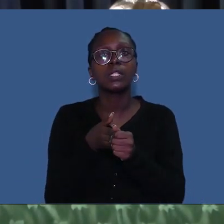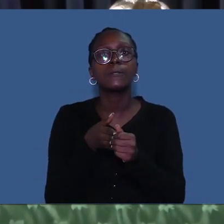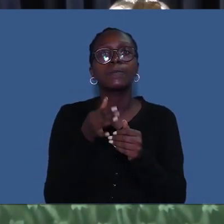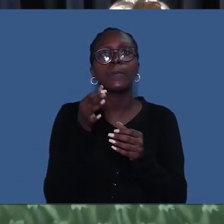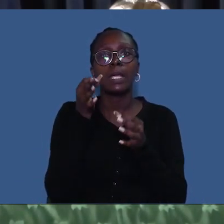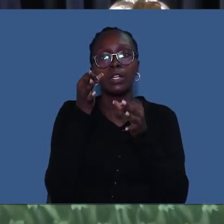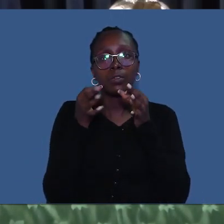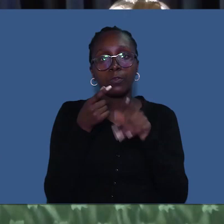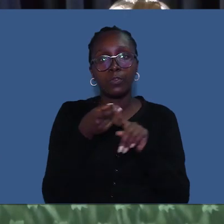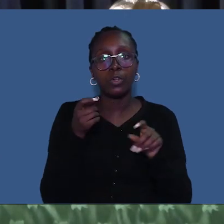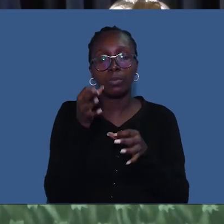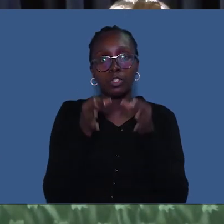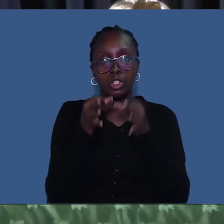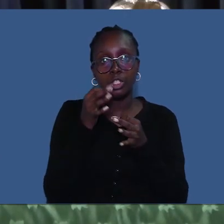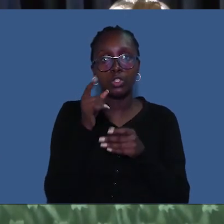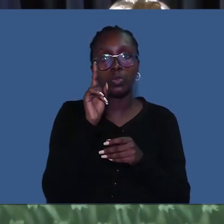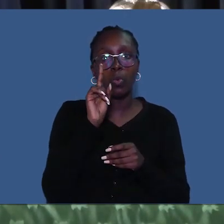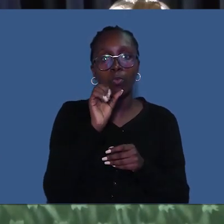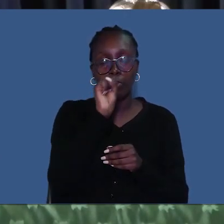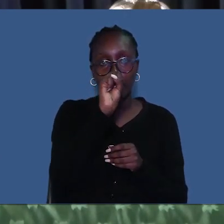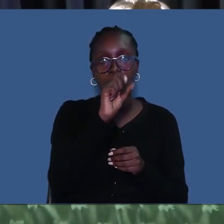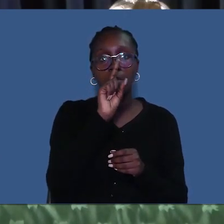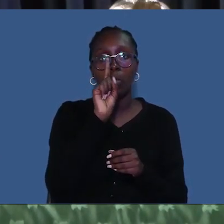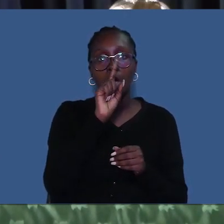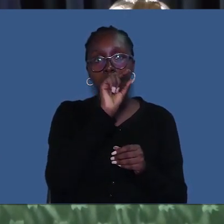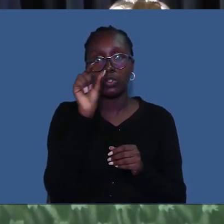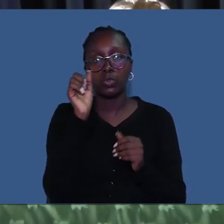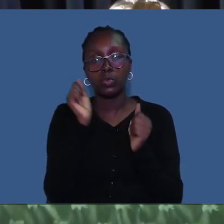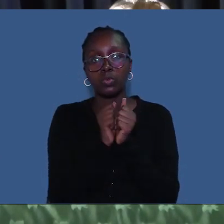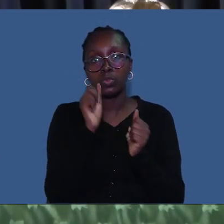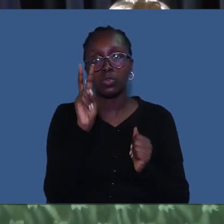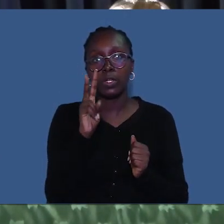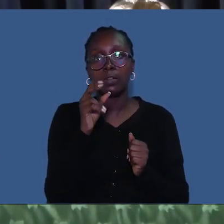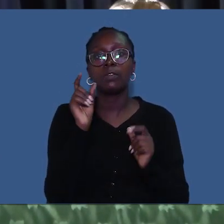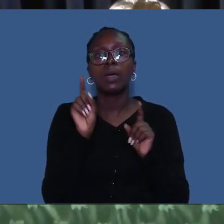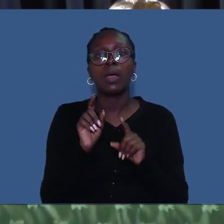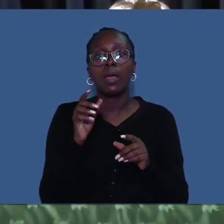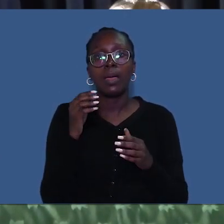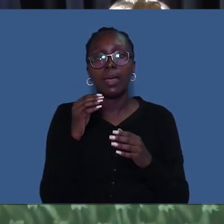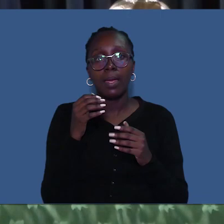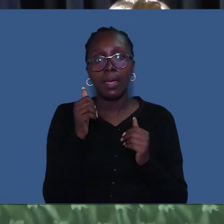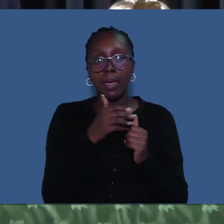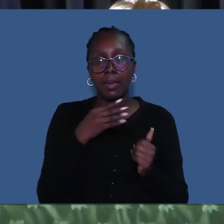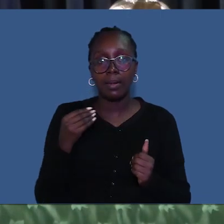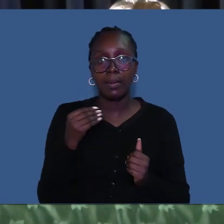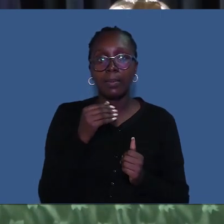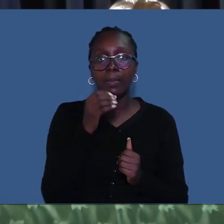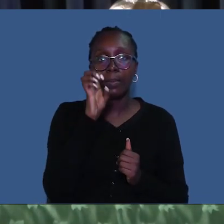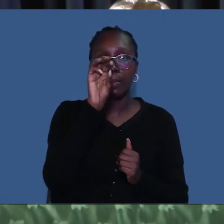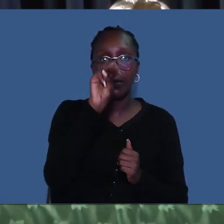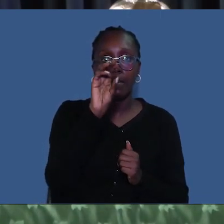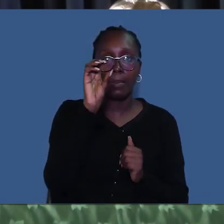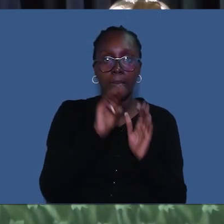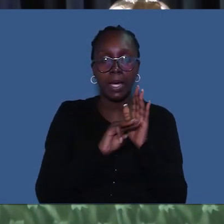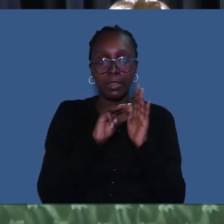Judges 5, 1 to 12, and also Matthew 5, 17 to 20, and we will be making